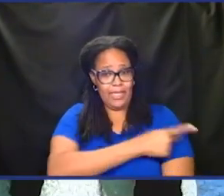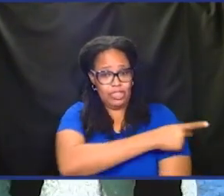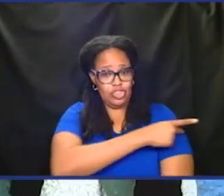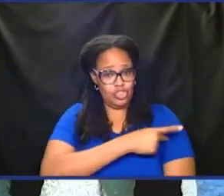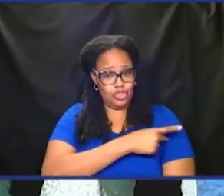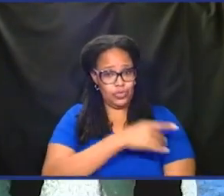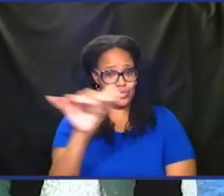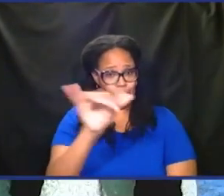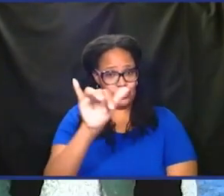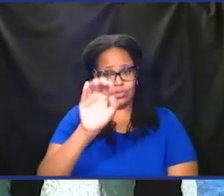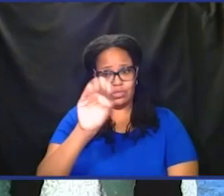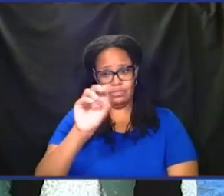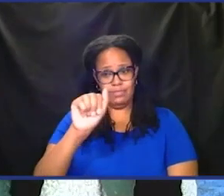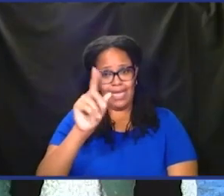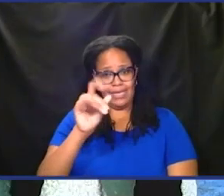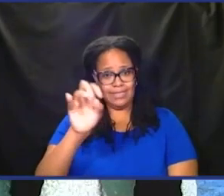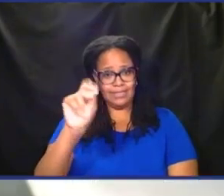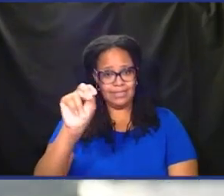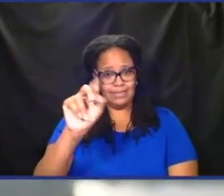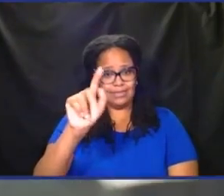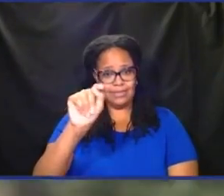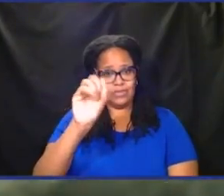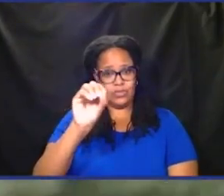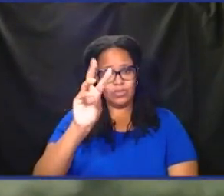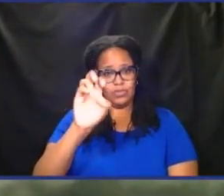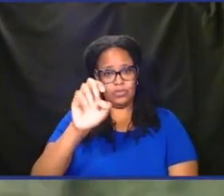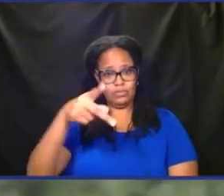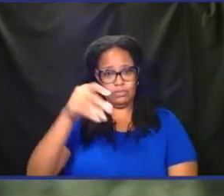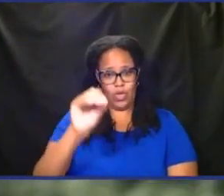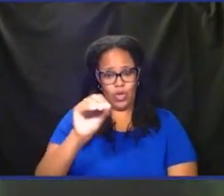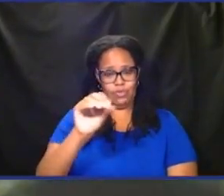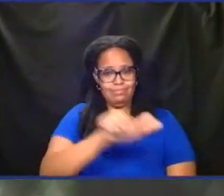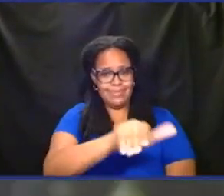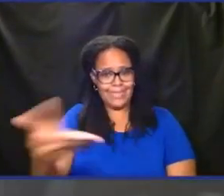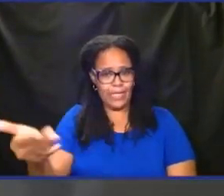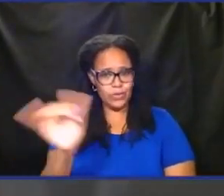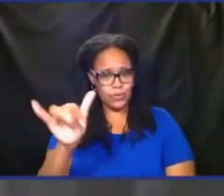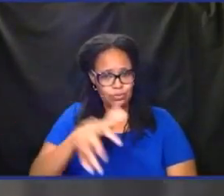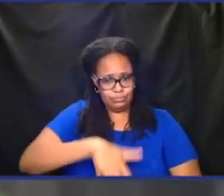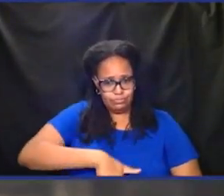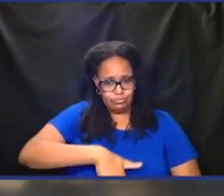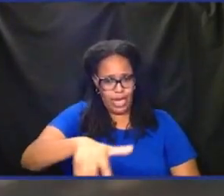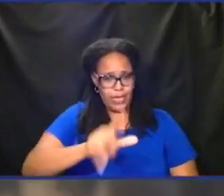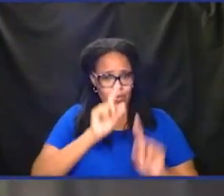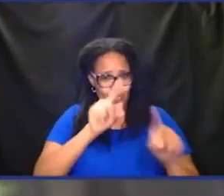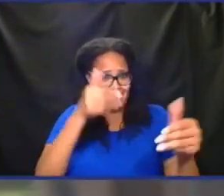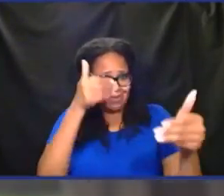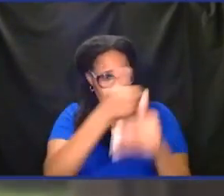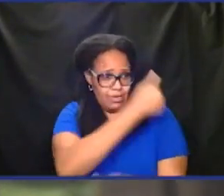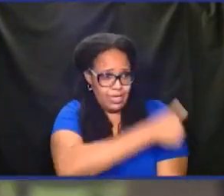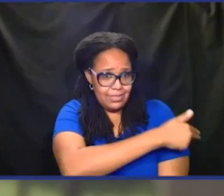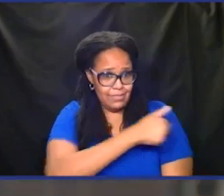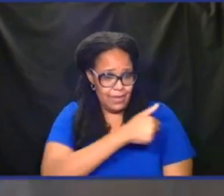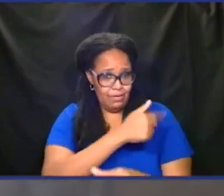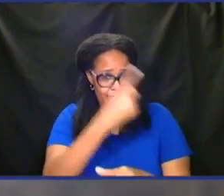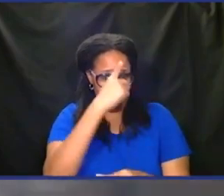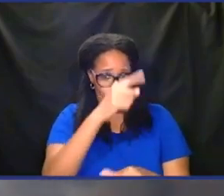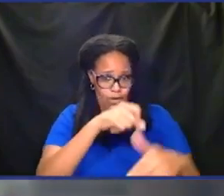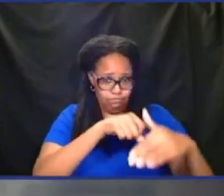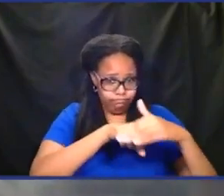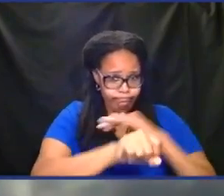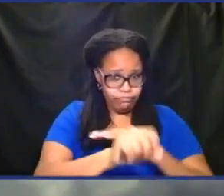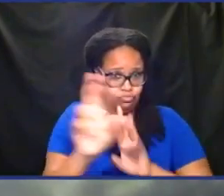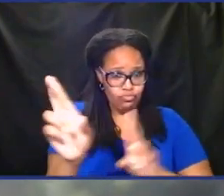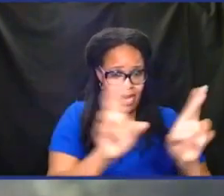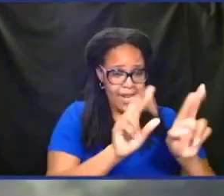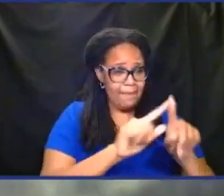from the same thing a pregnancy. She went to deliver to the nearby hospital pastor. They wasted her time